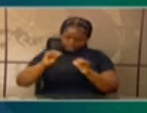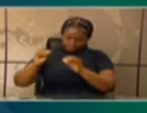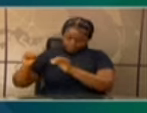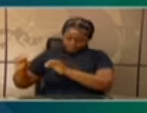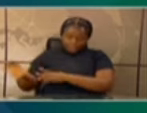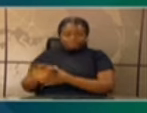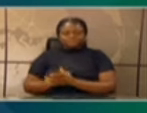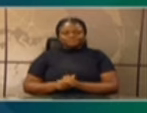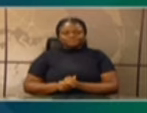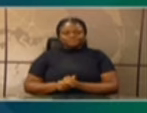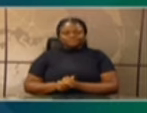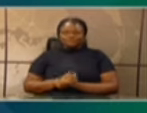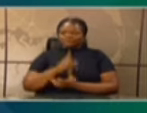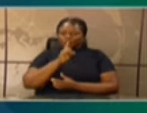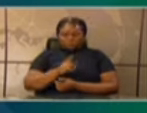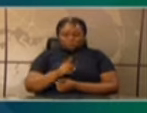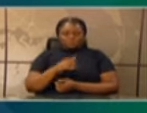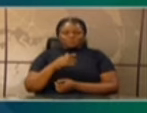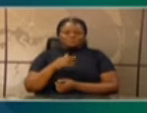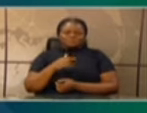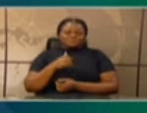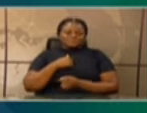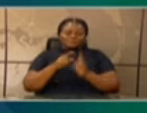I've been directed by my producer.